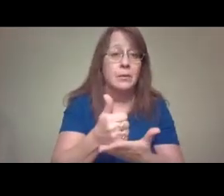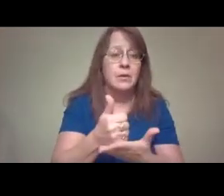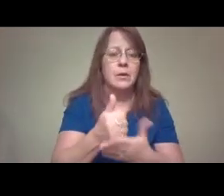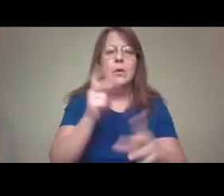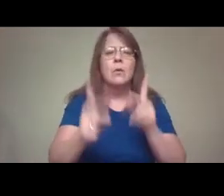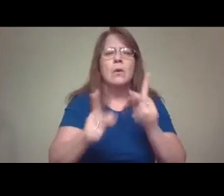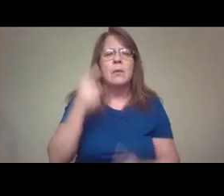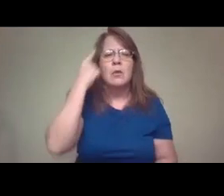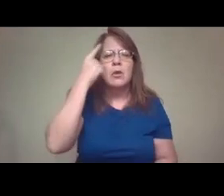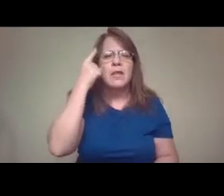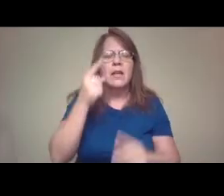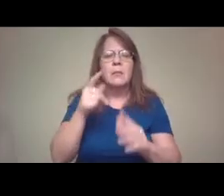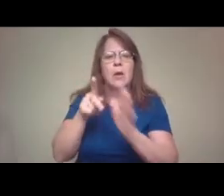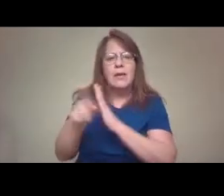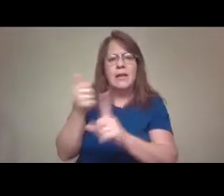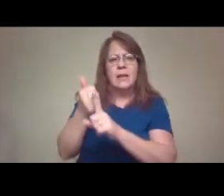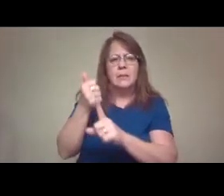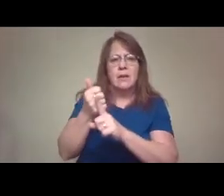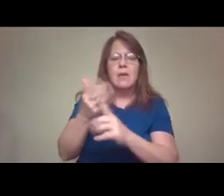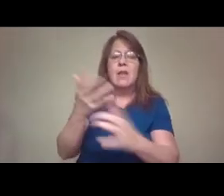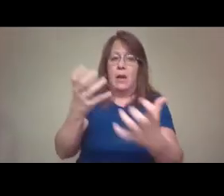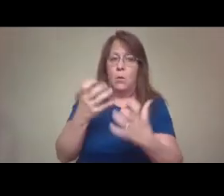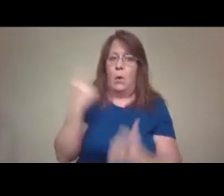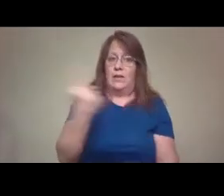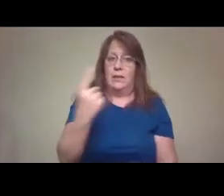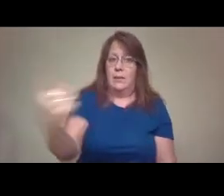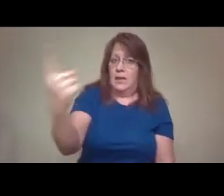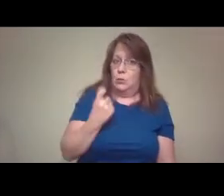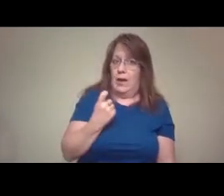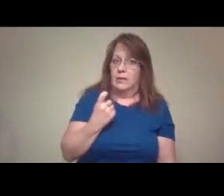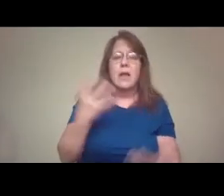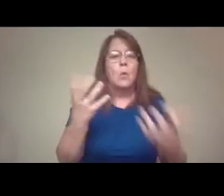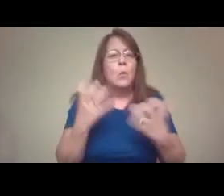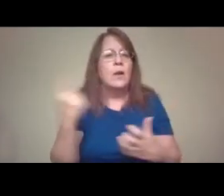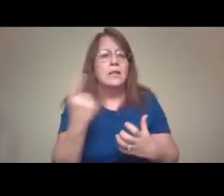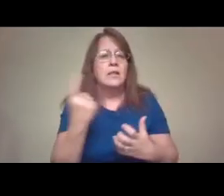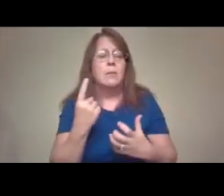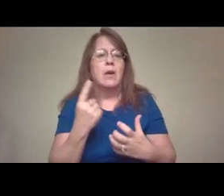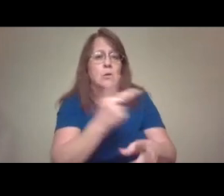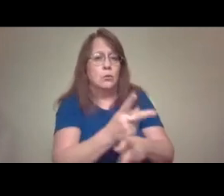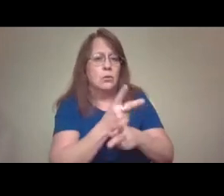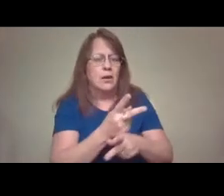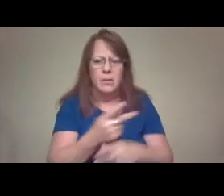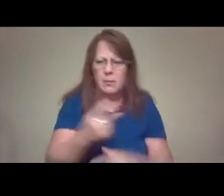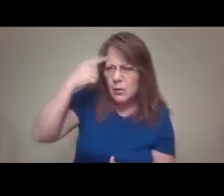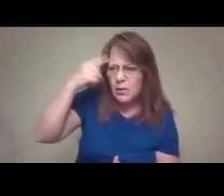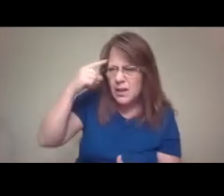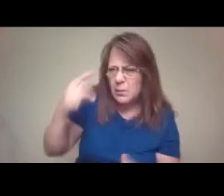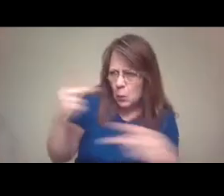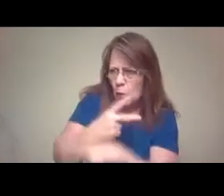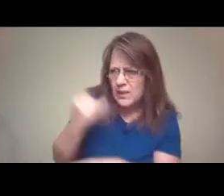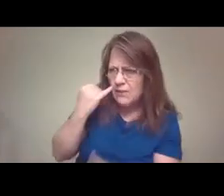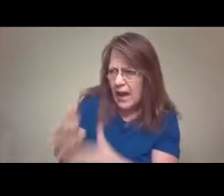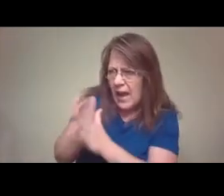killing themselves, they want somebody to ask. They want somebody to care. Maybe you're afraid you'll make it worse if you ask. Like, you'll put the idea in their